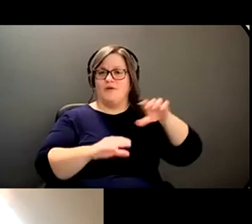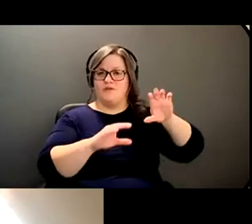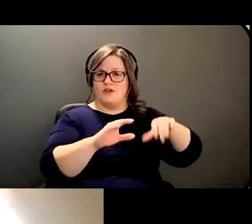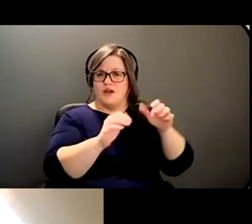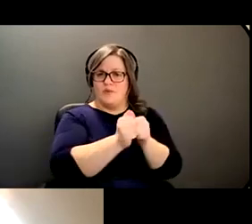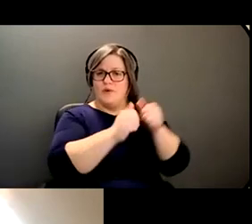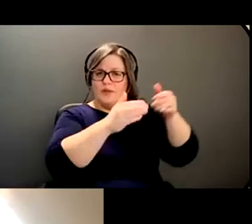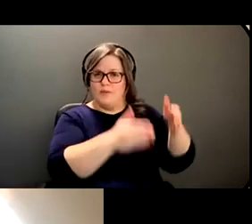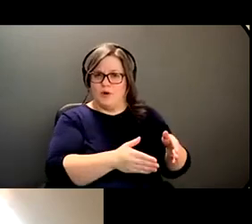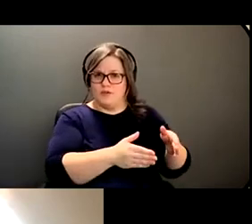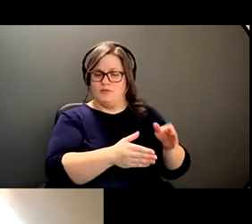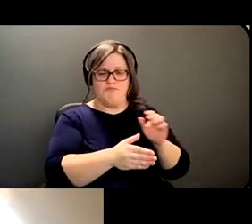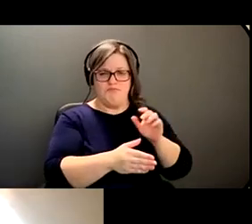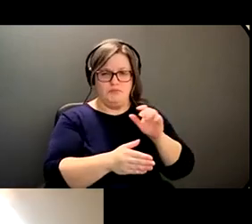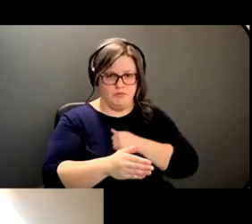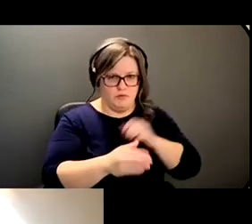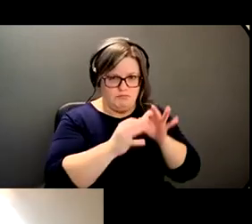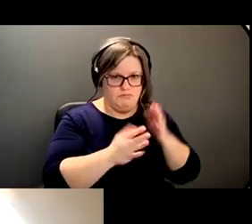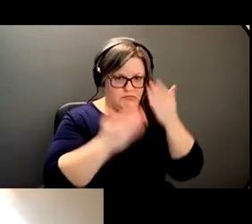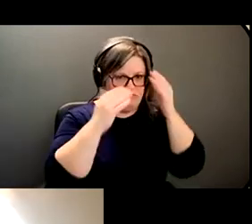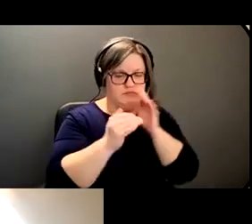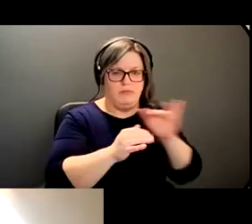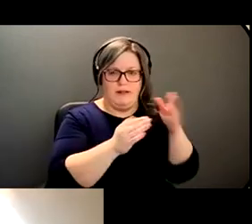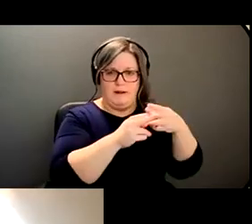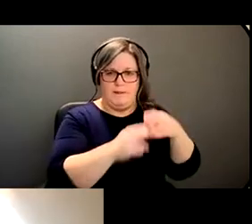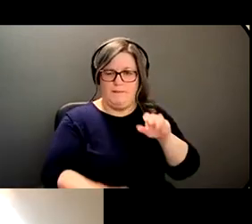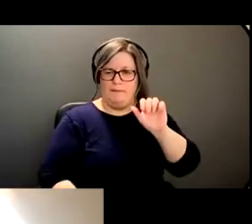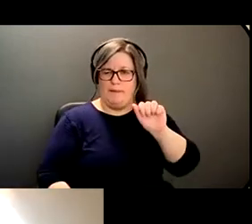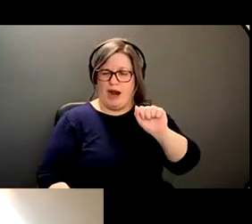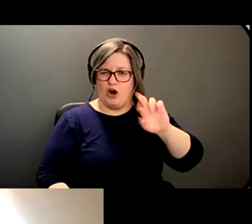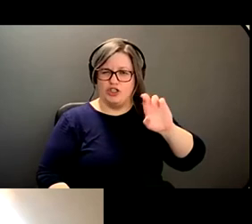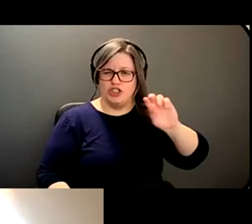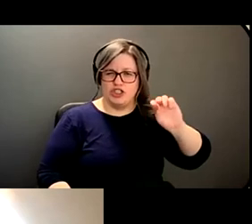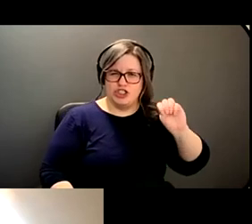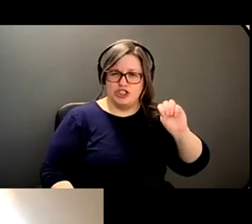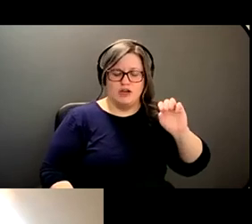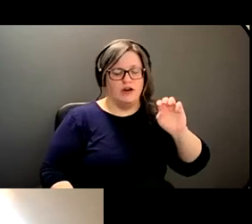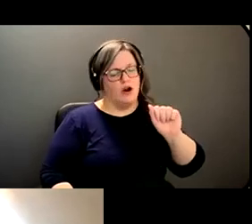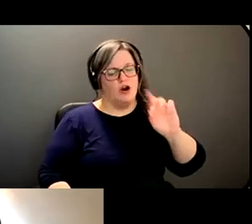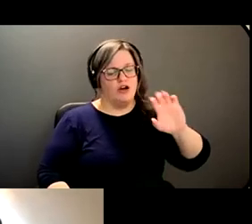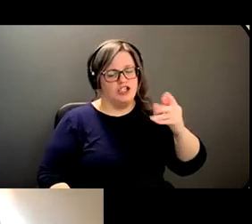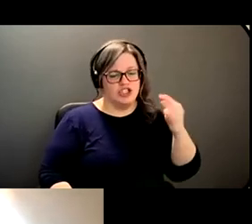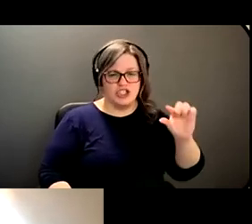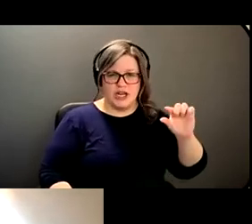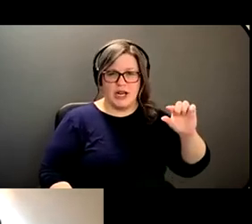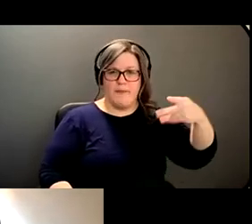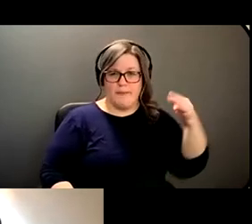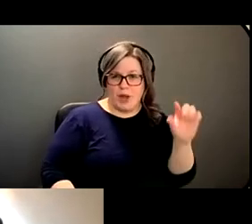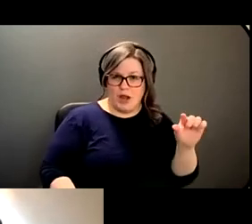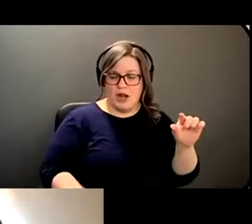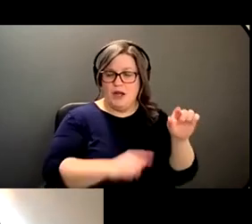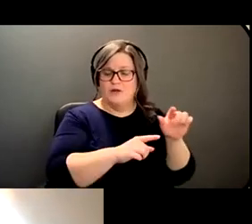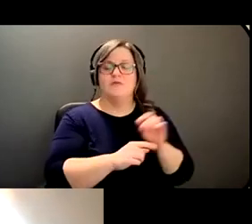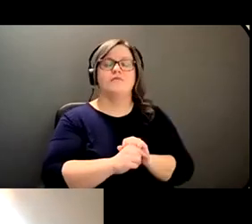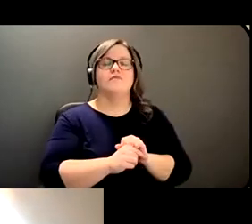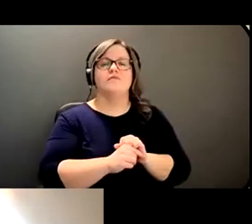he described these as soft encounters, where you aren't exactly primed to view art